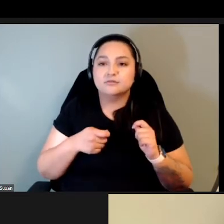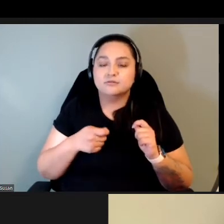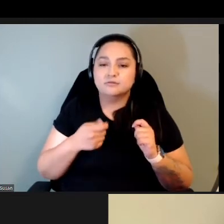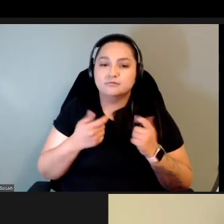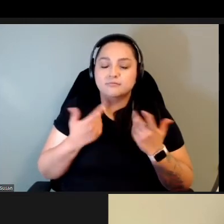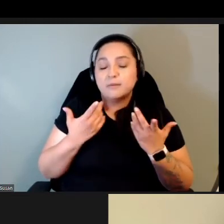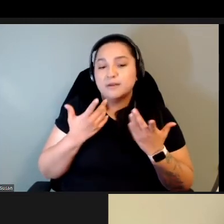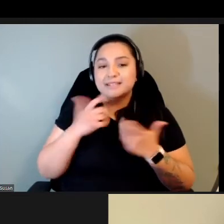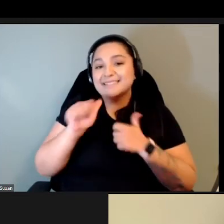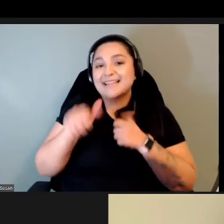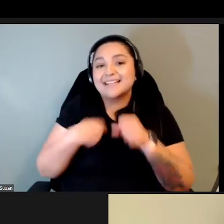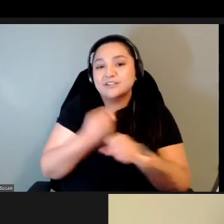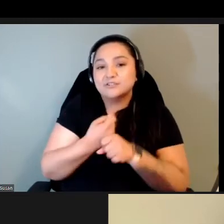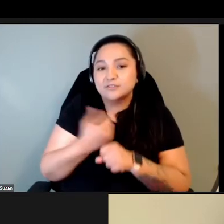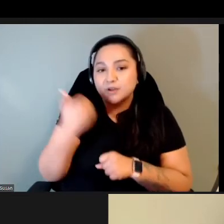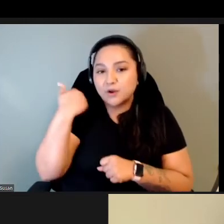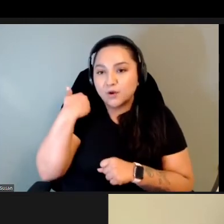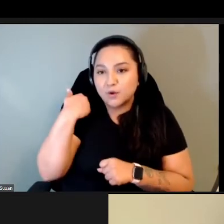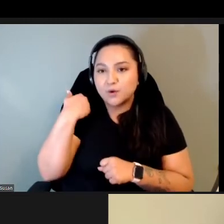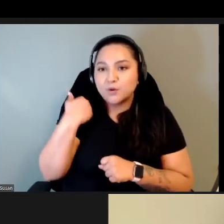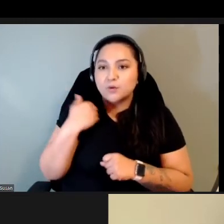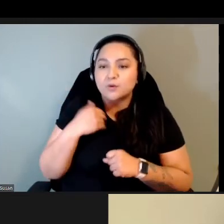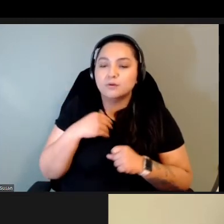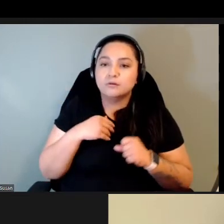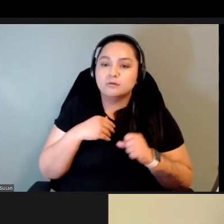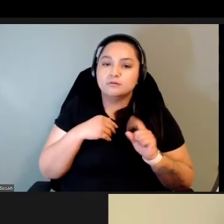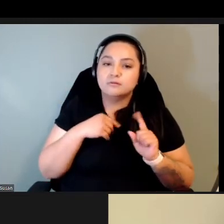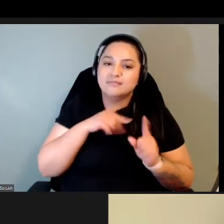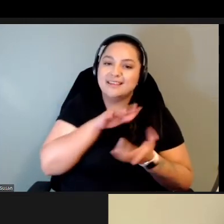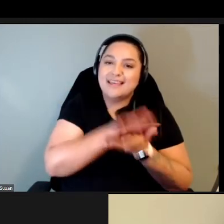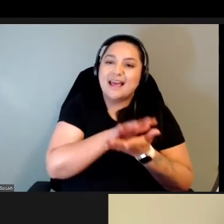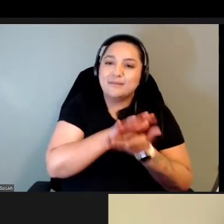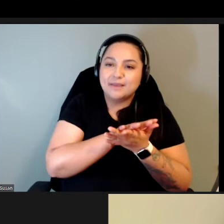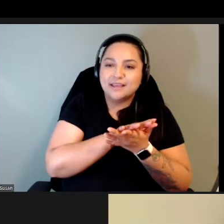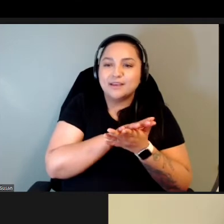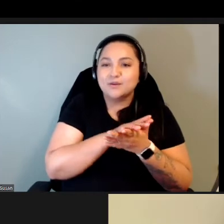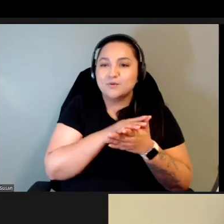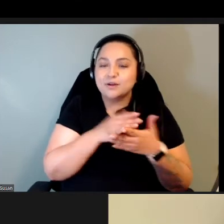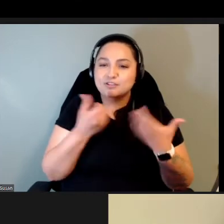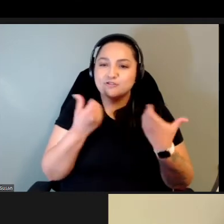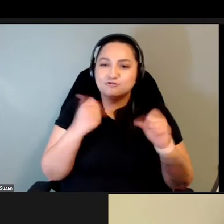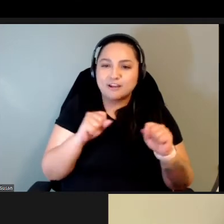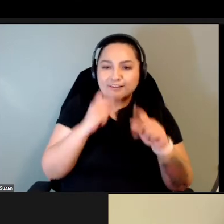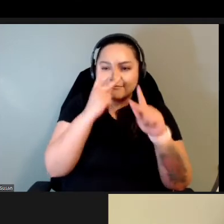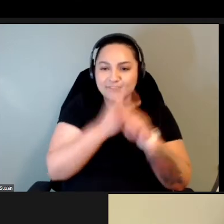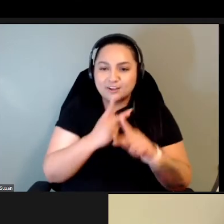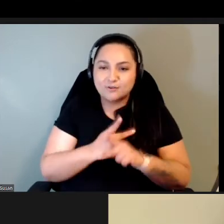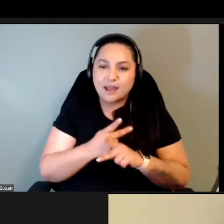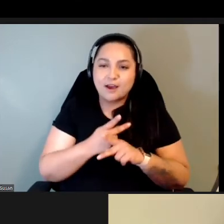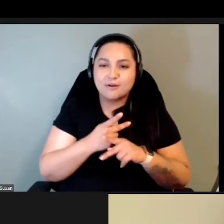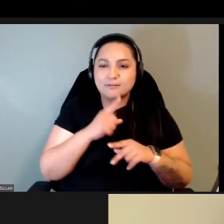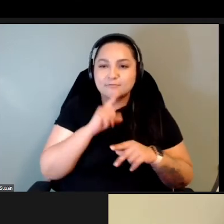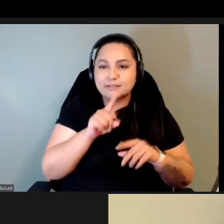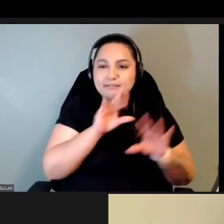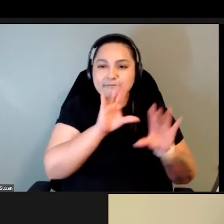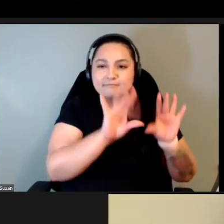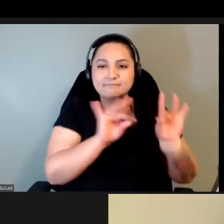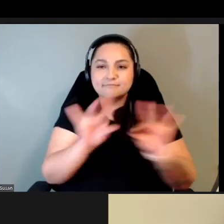ago, they were taking different methodologies from different parts of the world, mainly from Finland.